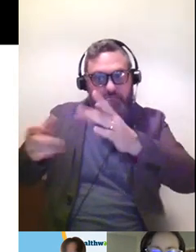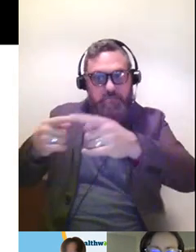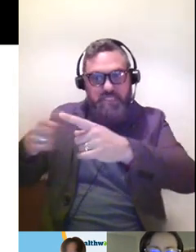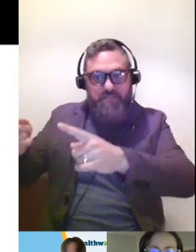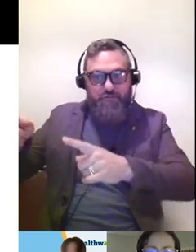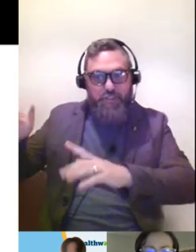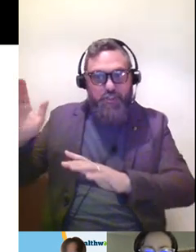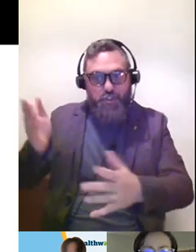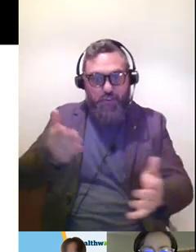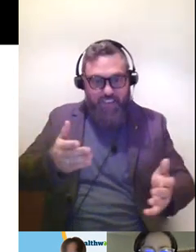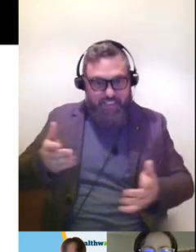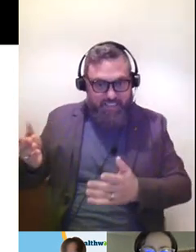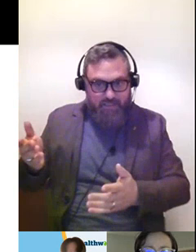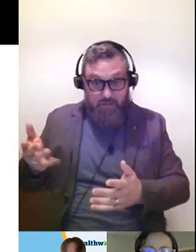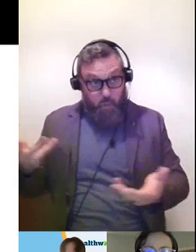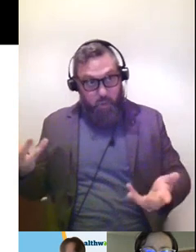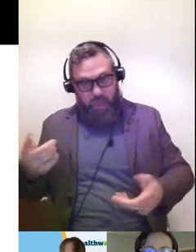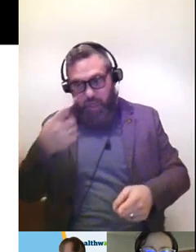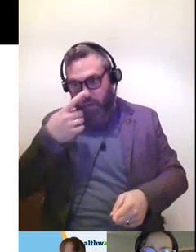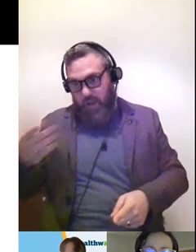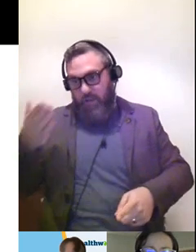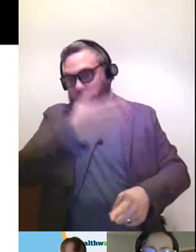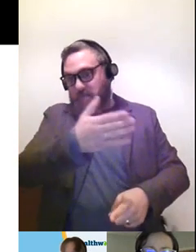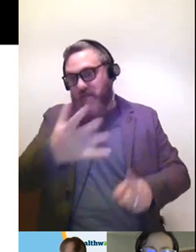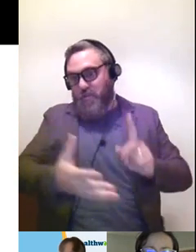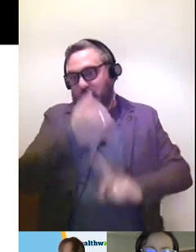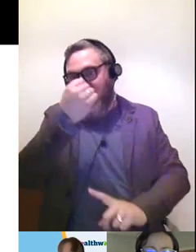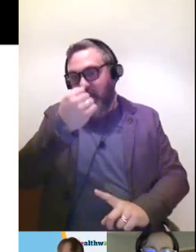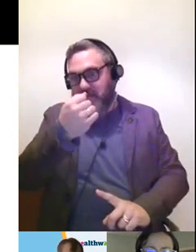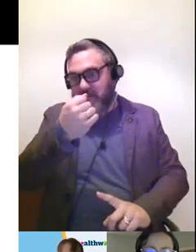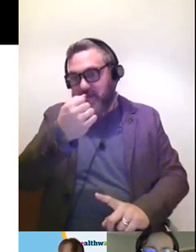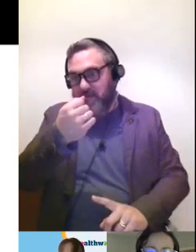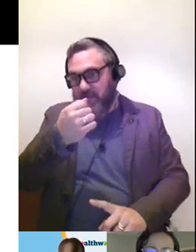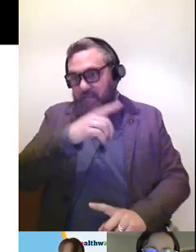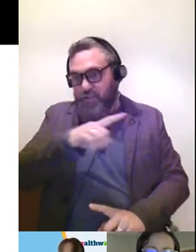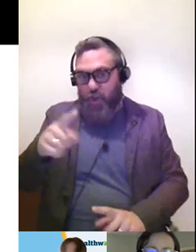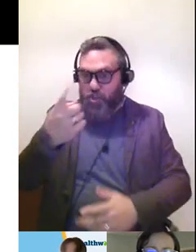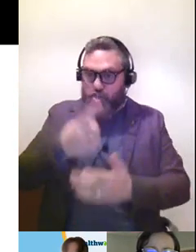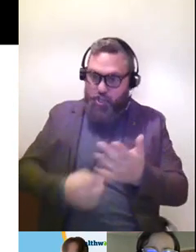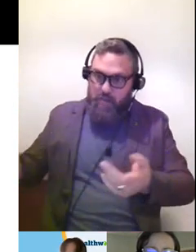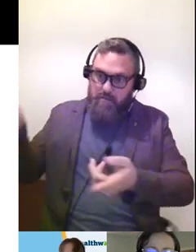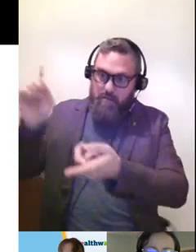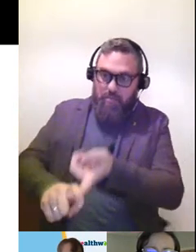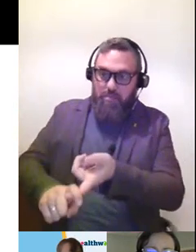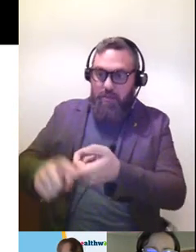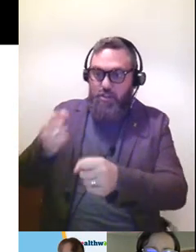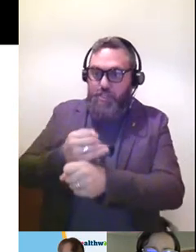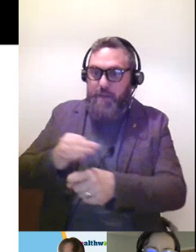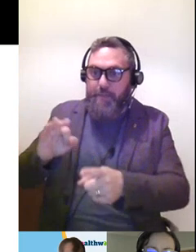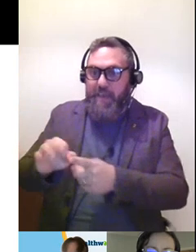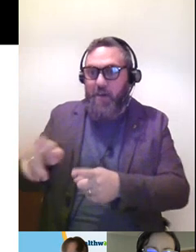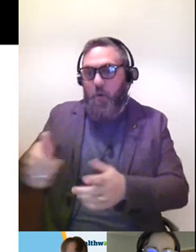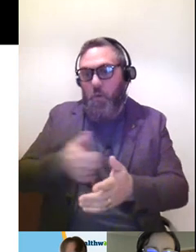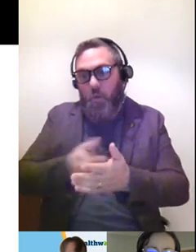and help people understand where they can get support without always going to the GP or without always going to